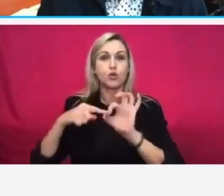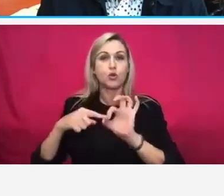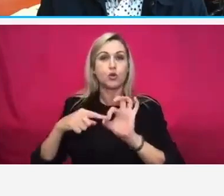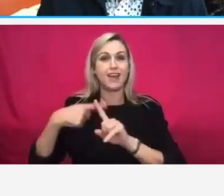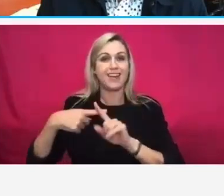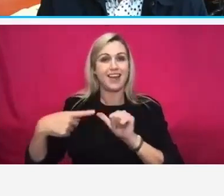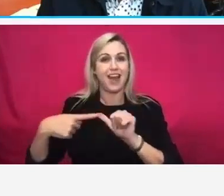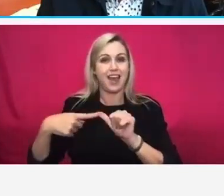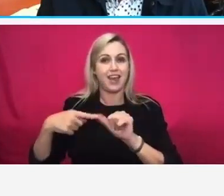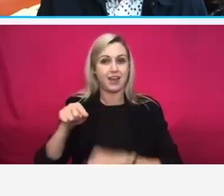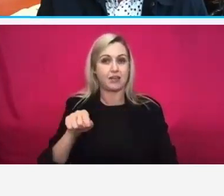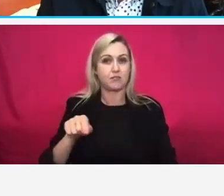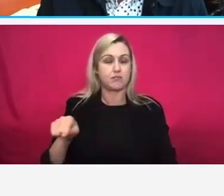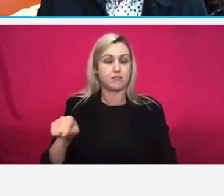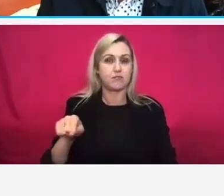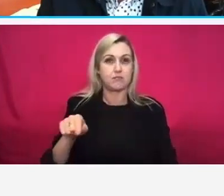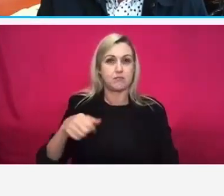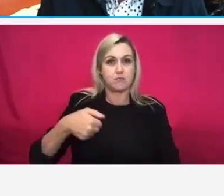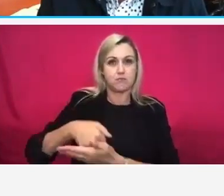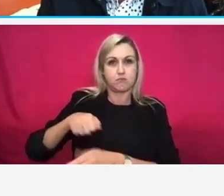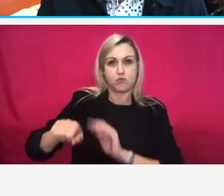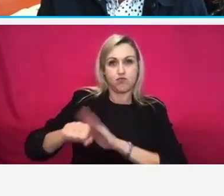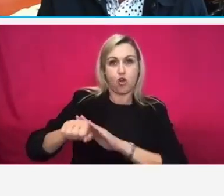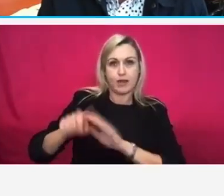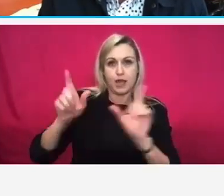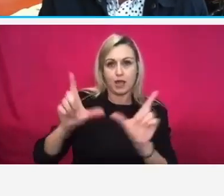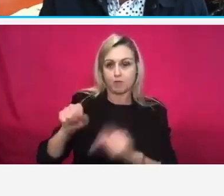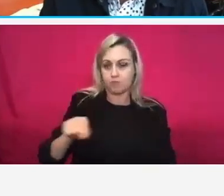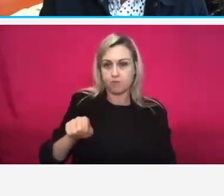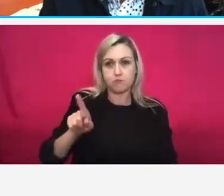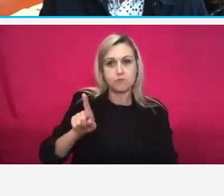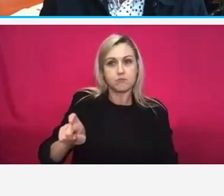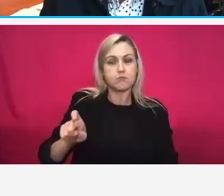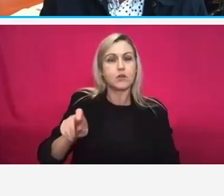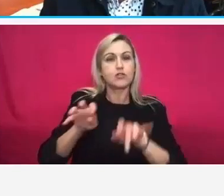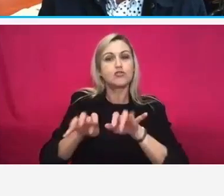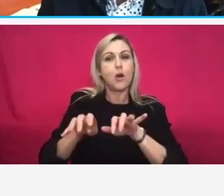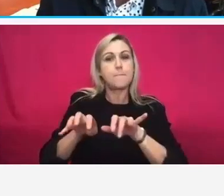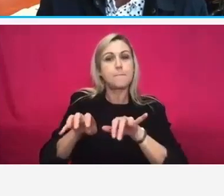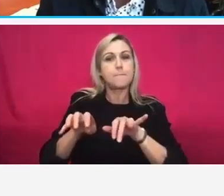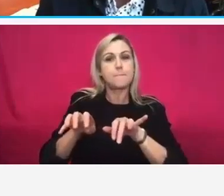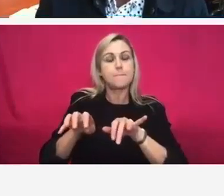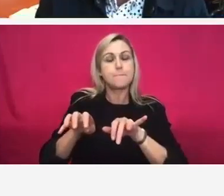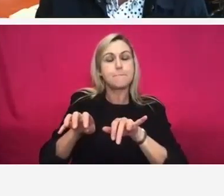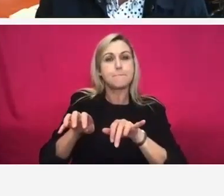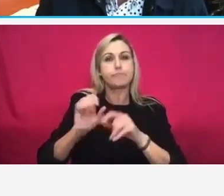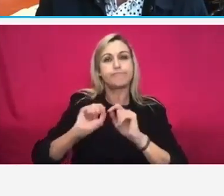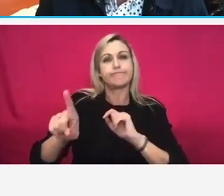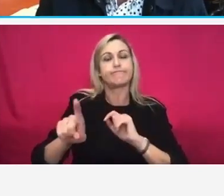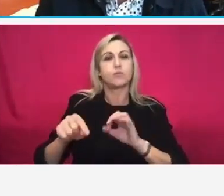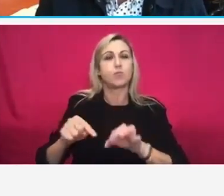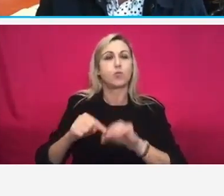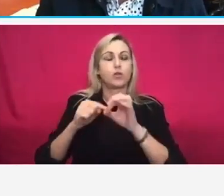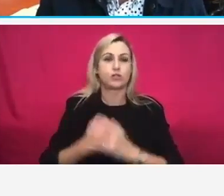You'll find that on the bottom right of your screen, and you can just simply type the questions in. There are a lot of